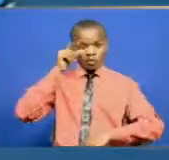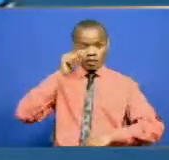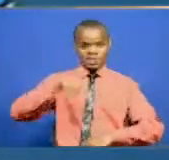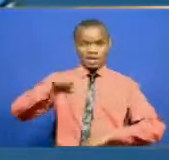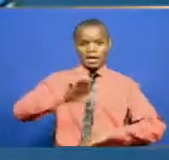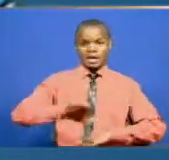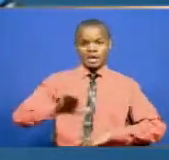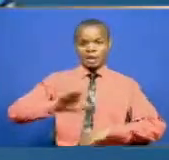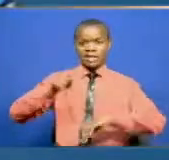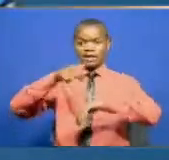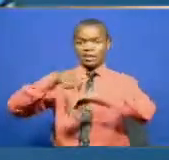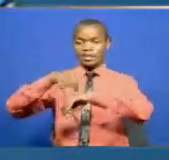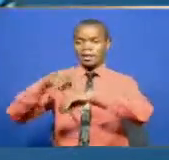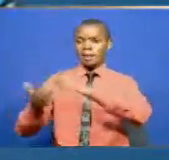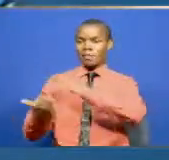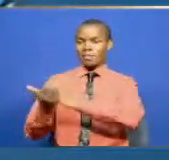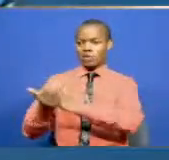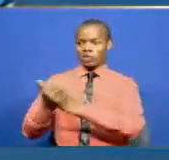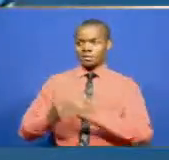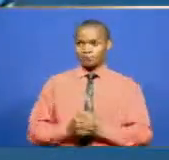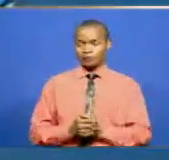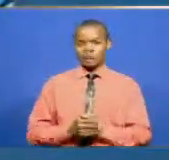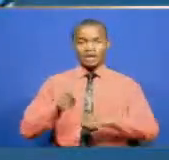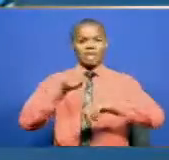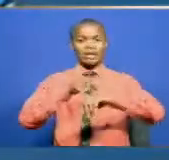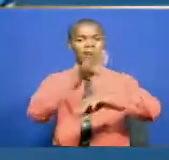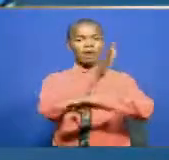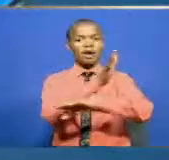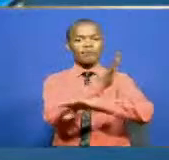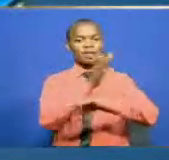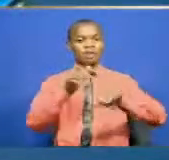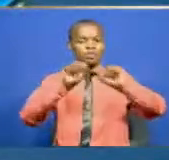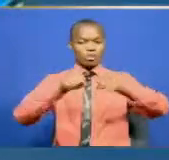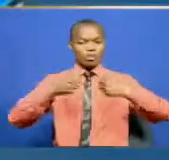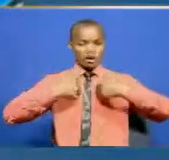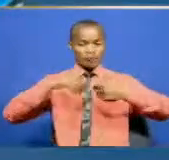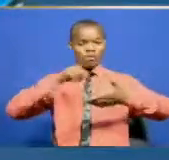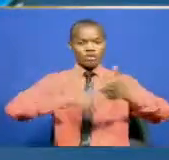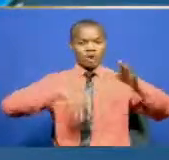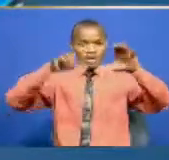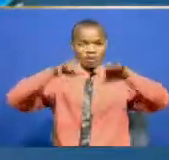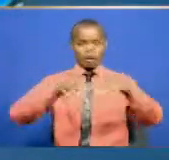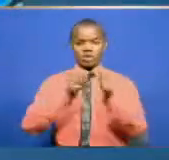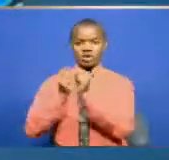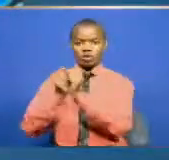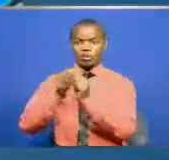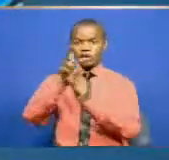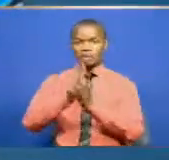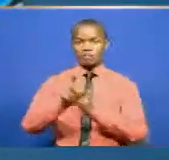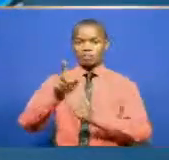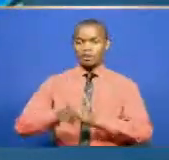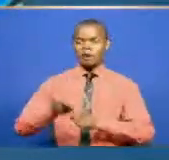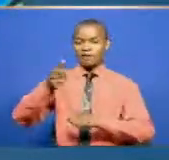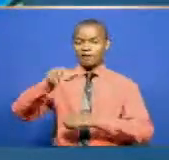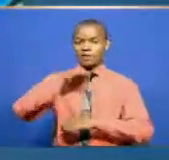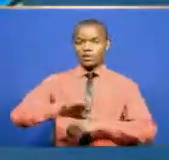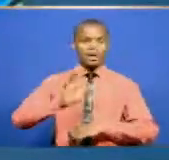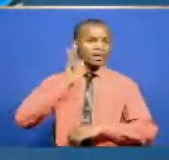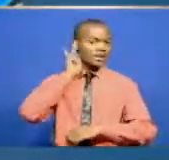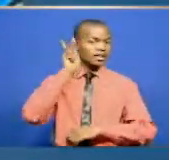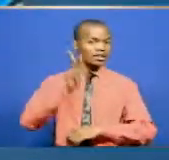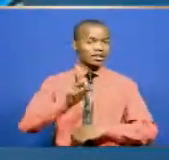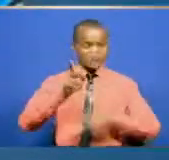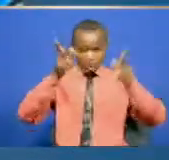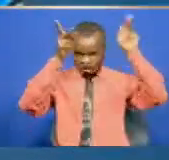during the early morning hours. In the afternoon, there'll only be showers accompanied by thunderstorms in a few areas of Kisii,